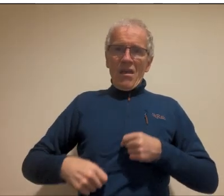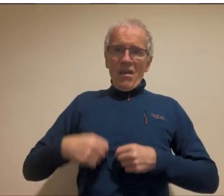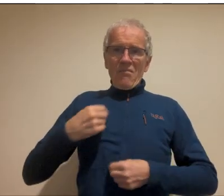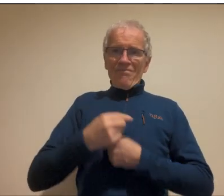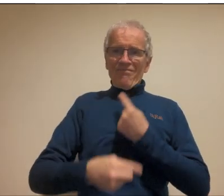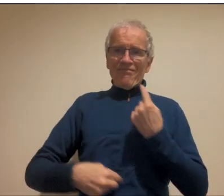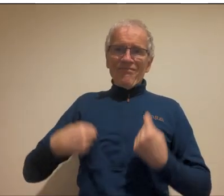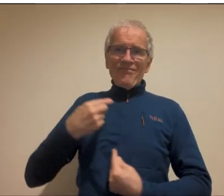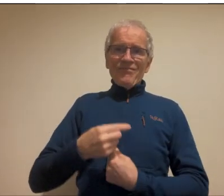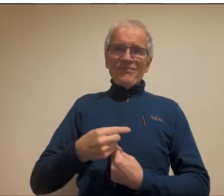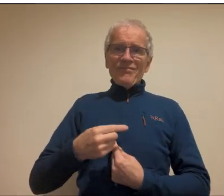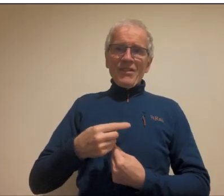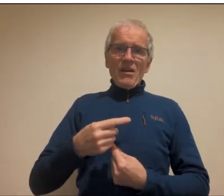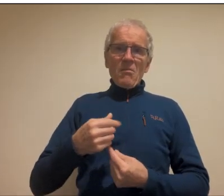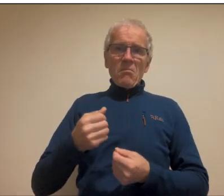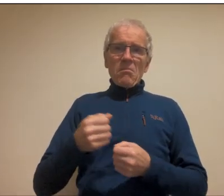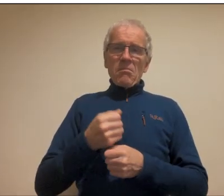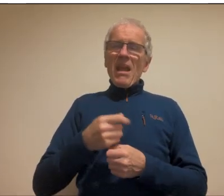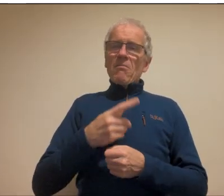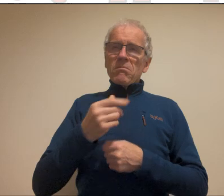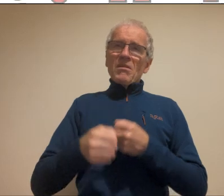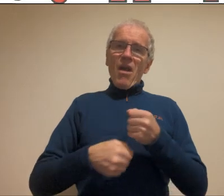narrowed.